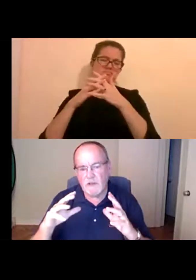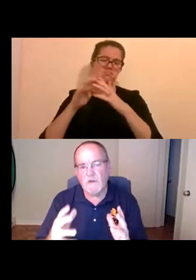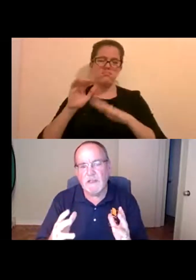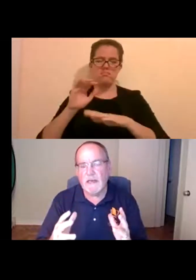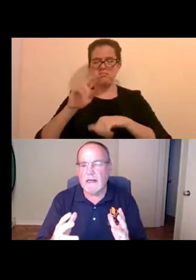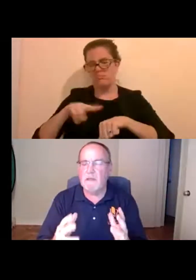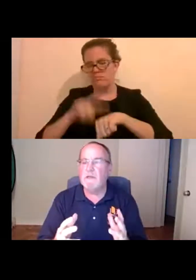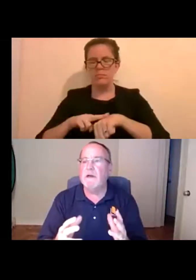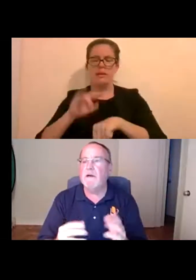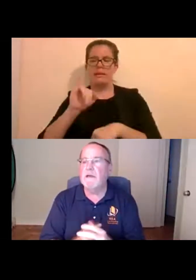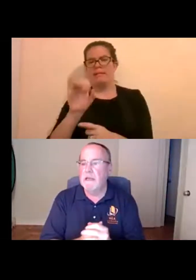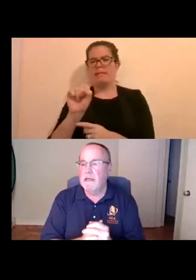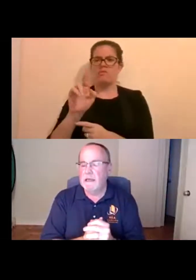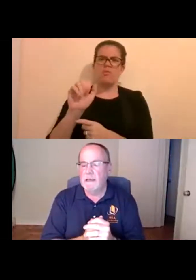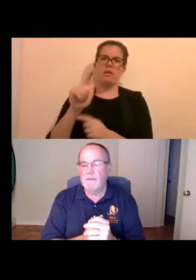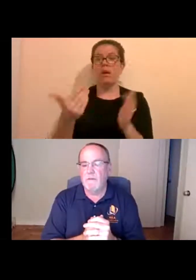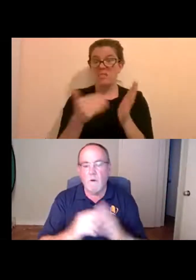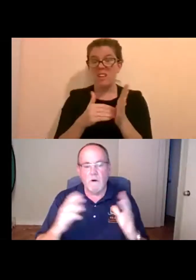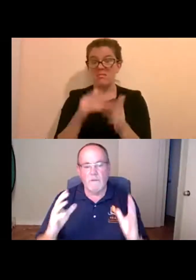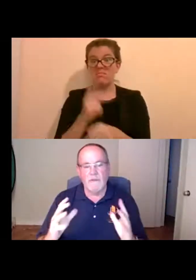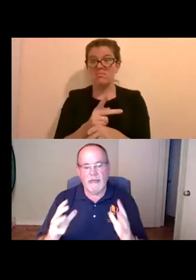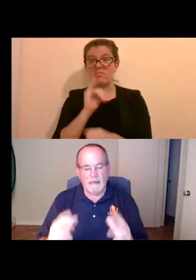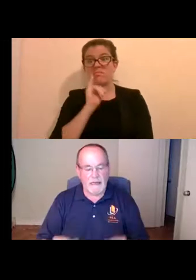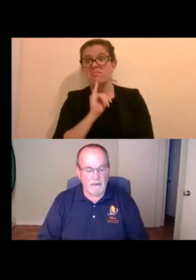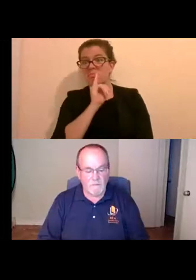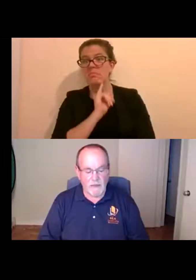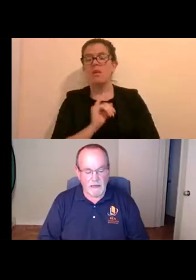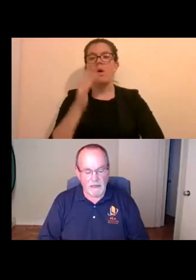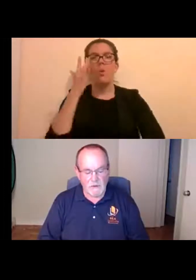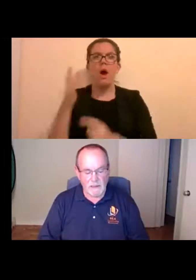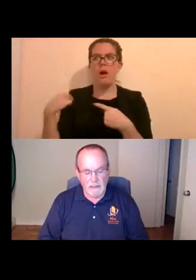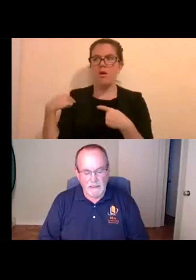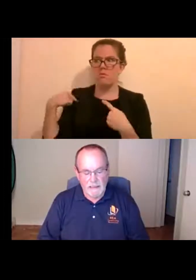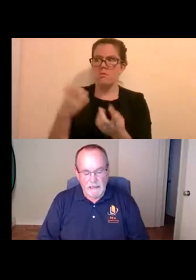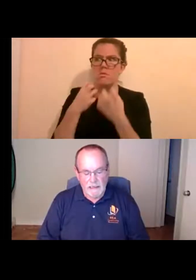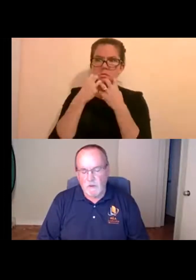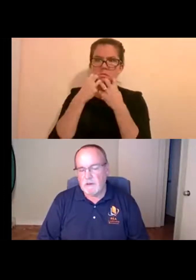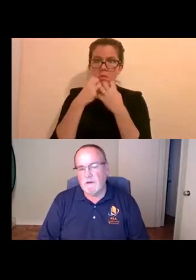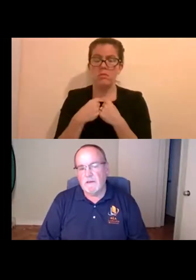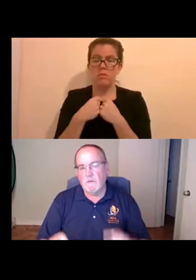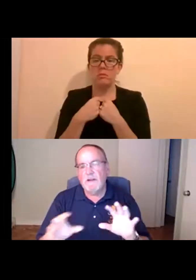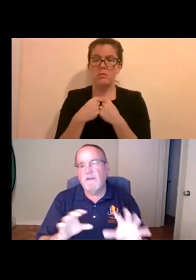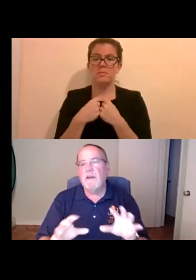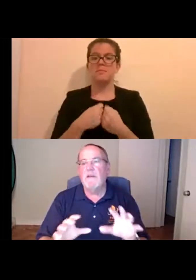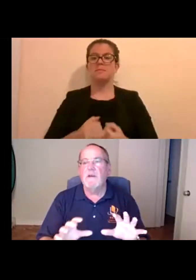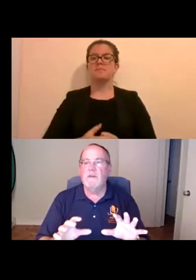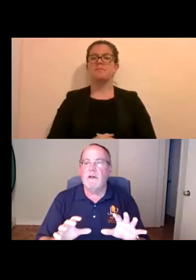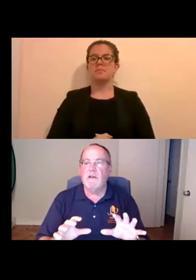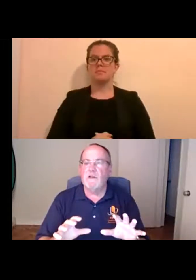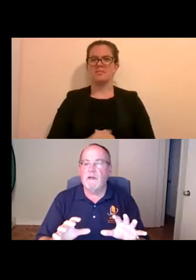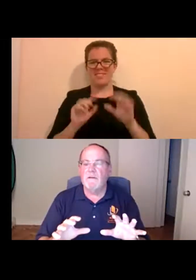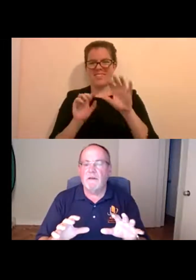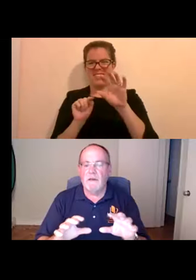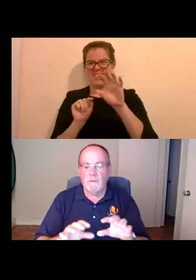They chose the name Israel for that land and for that country. And so it's a really very different